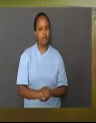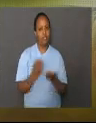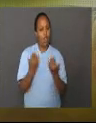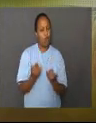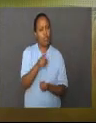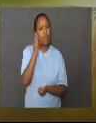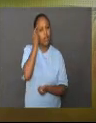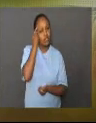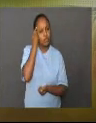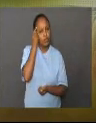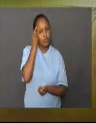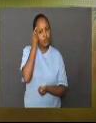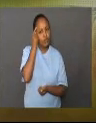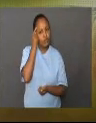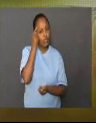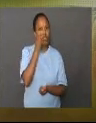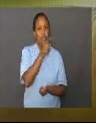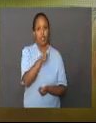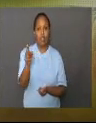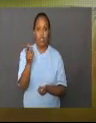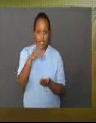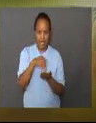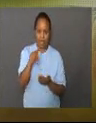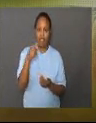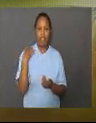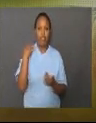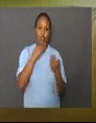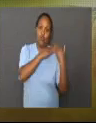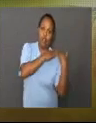think about one of your own burdens.